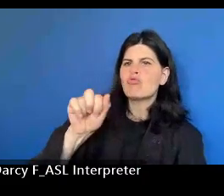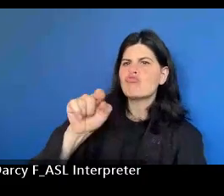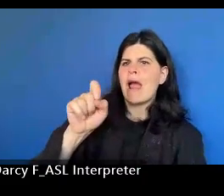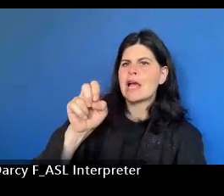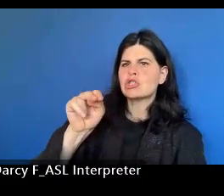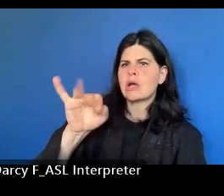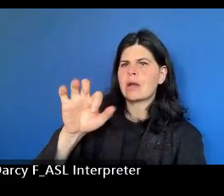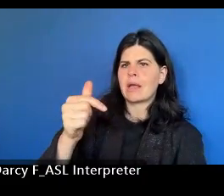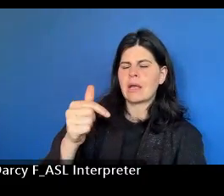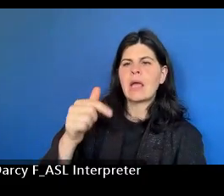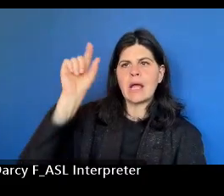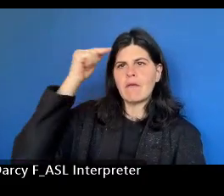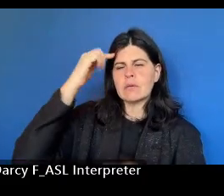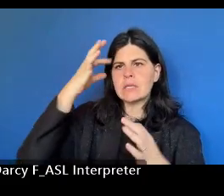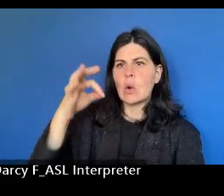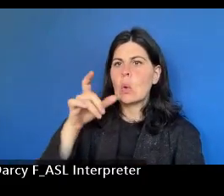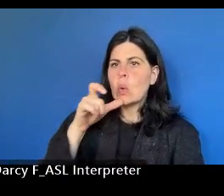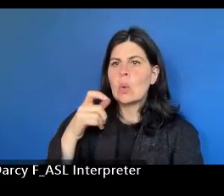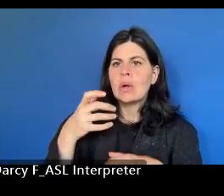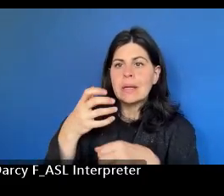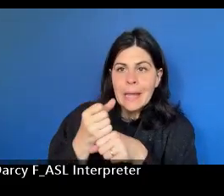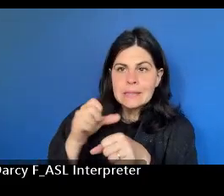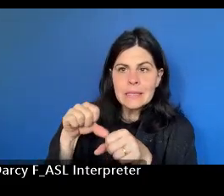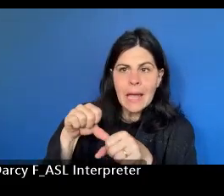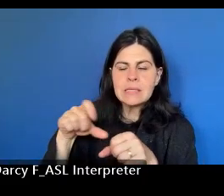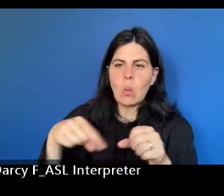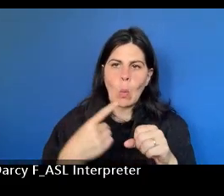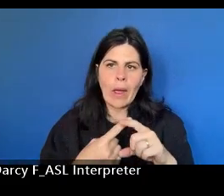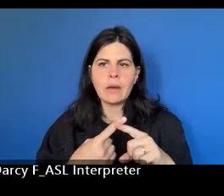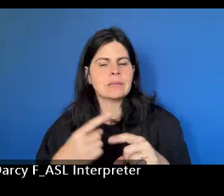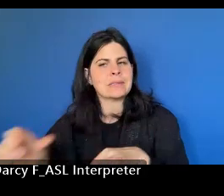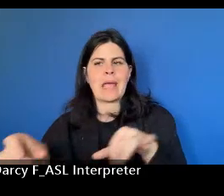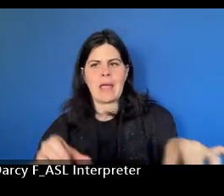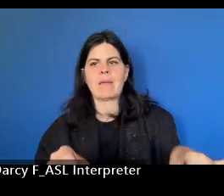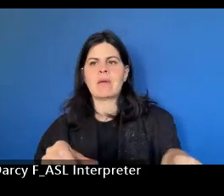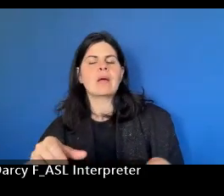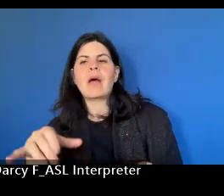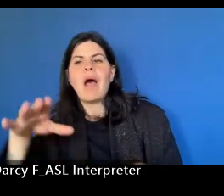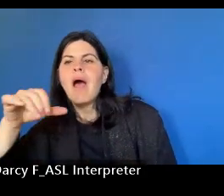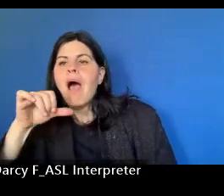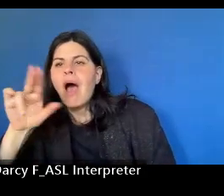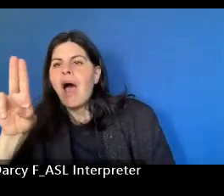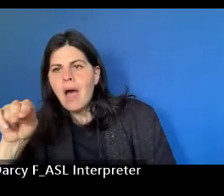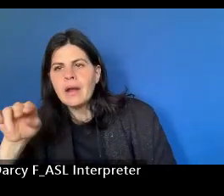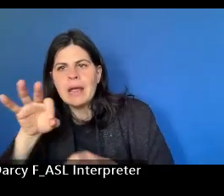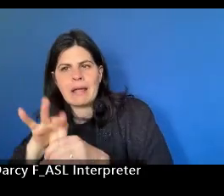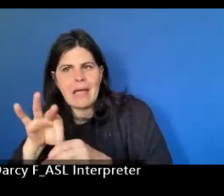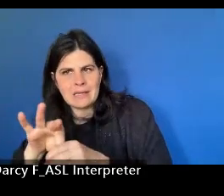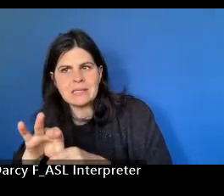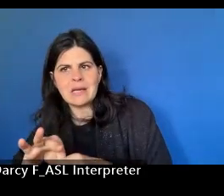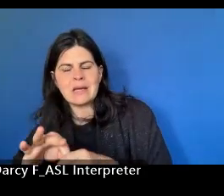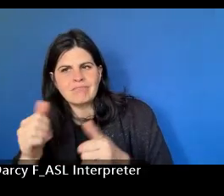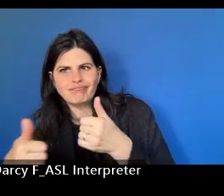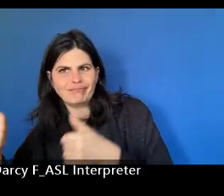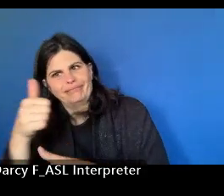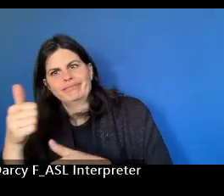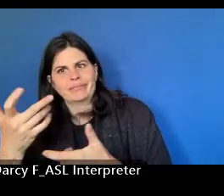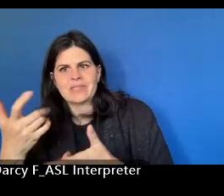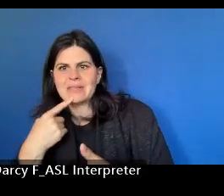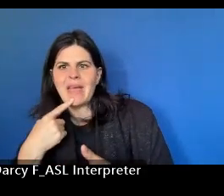got gas and when. This will be the same. Unelected bureaucrats will decide how many carbon credits each of us get,